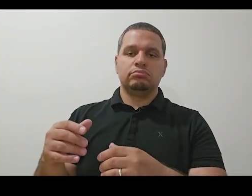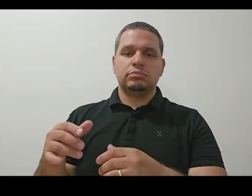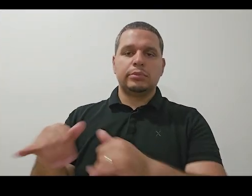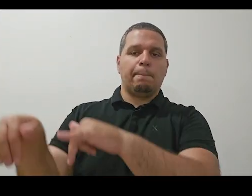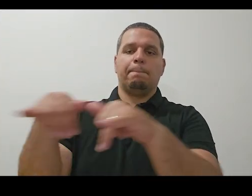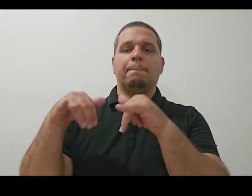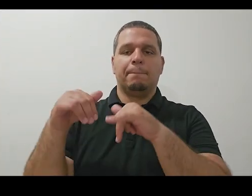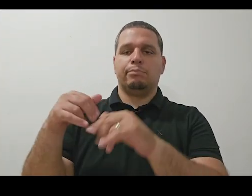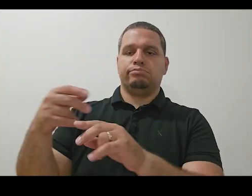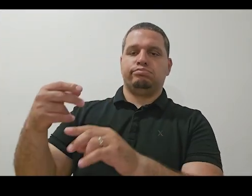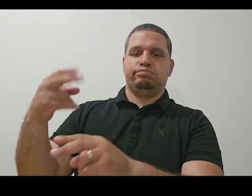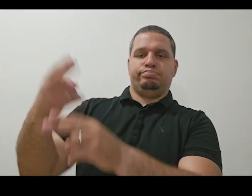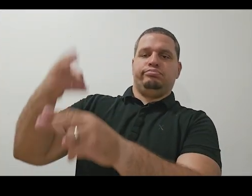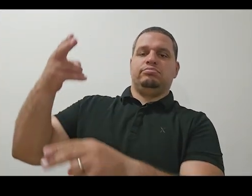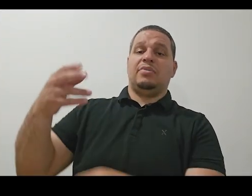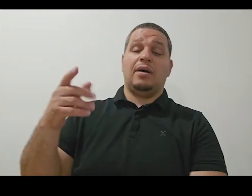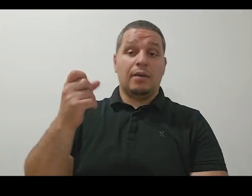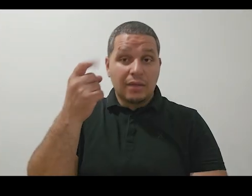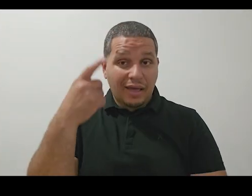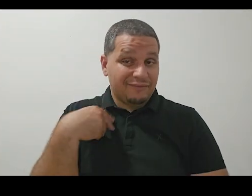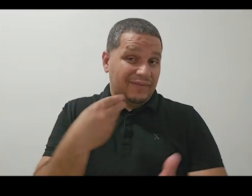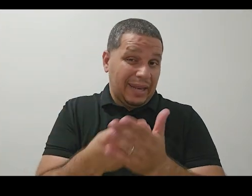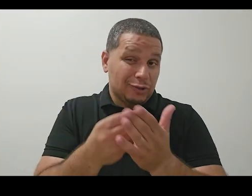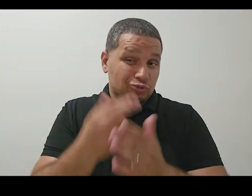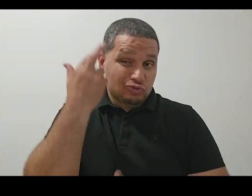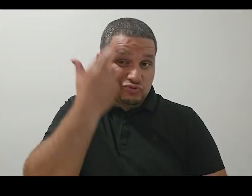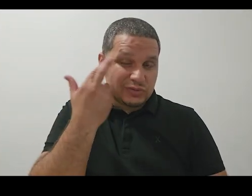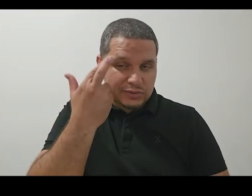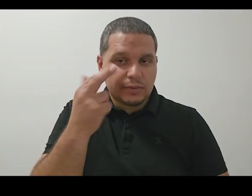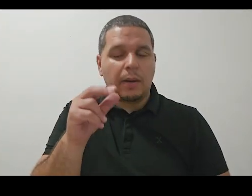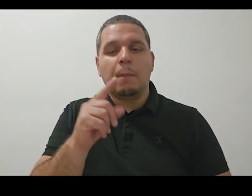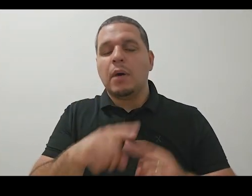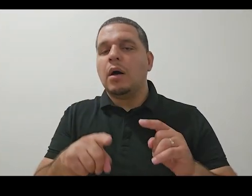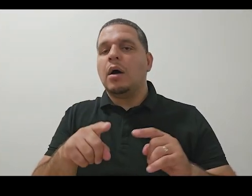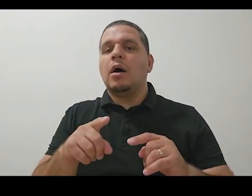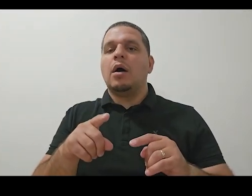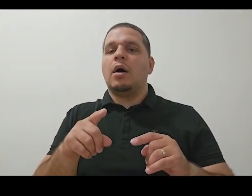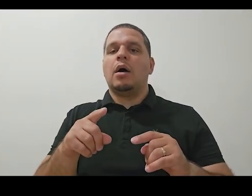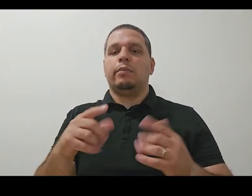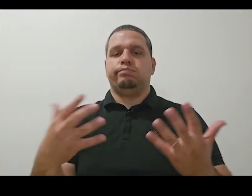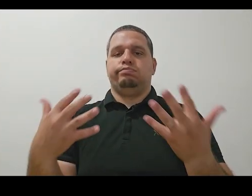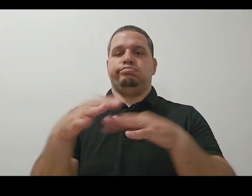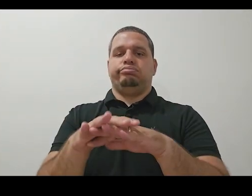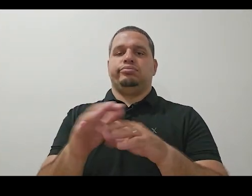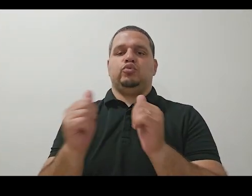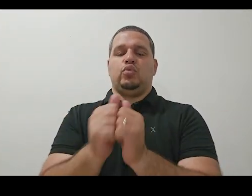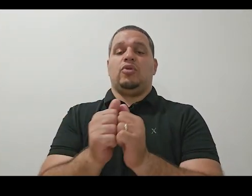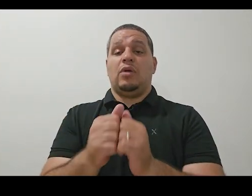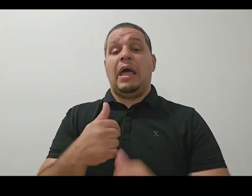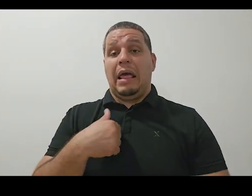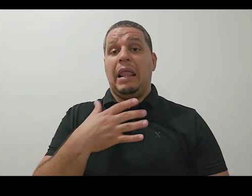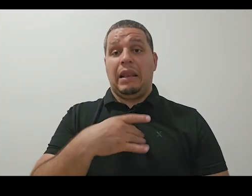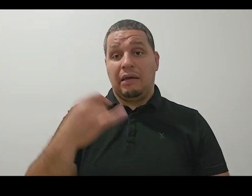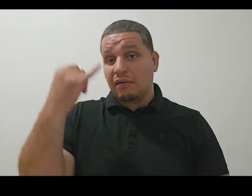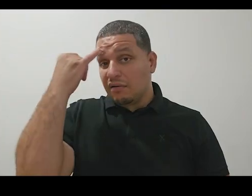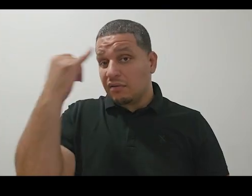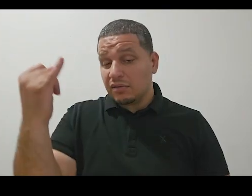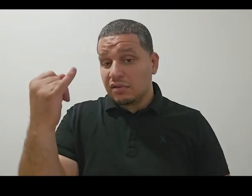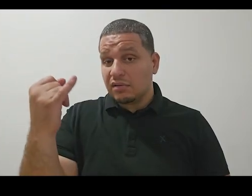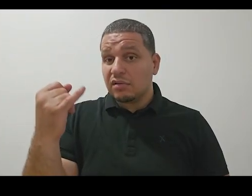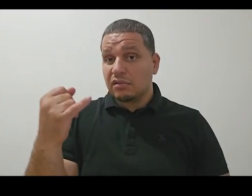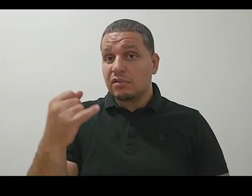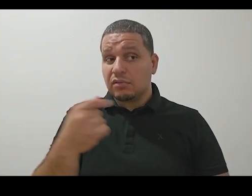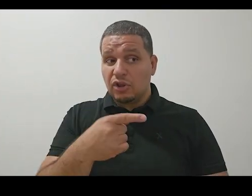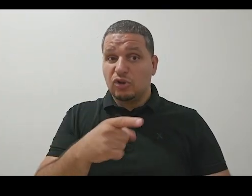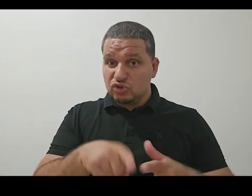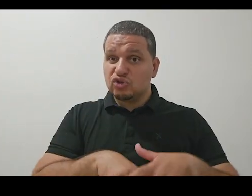throw. Once, of course, there's a financial part to that, but once again, they're lumping them together. I do like the idea that